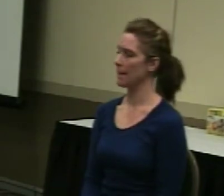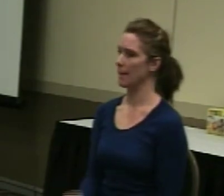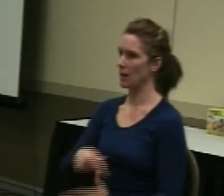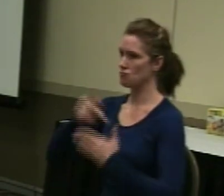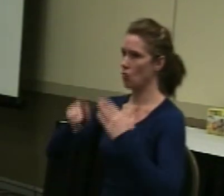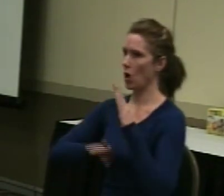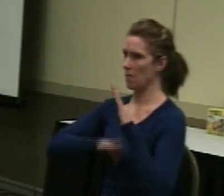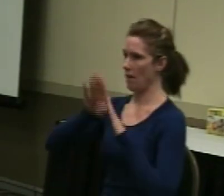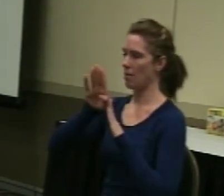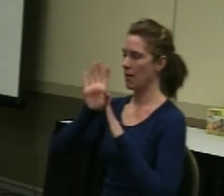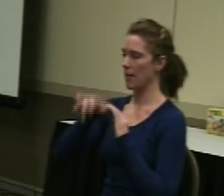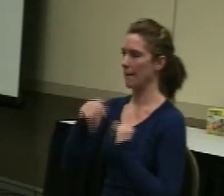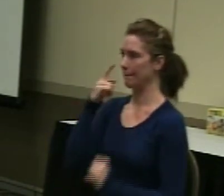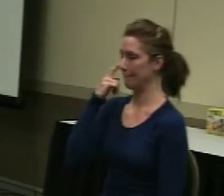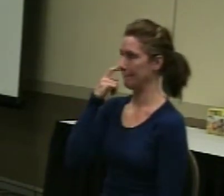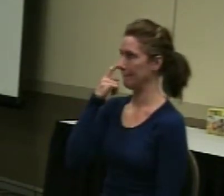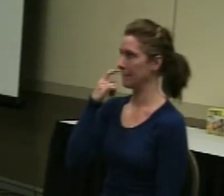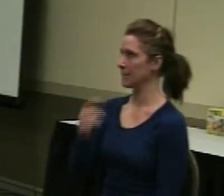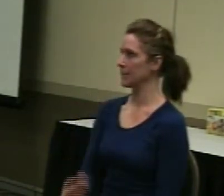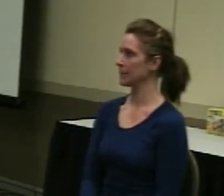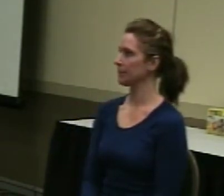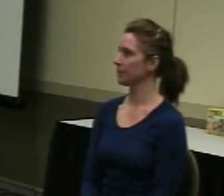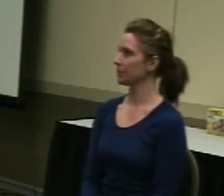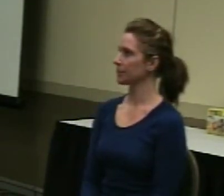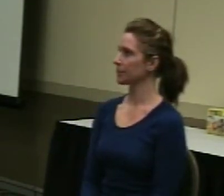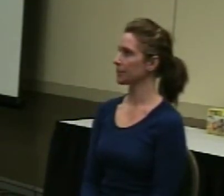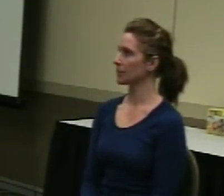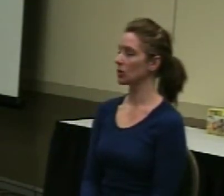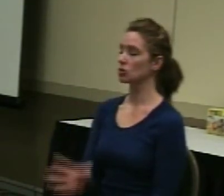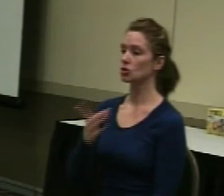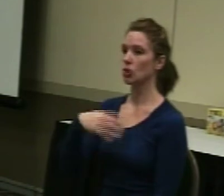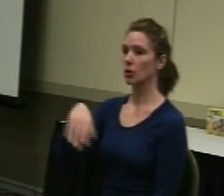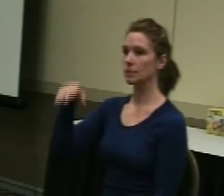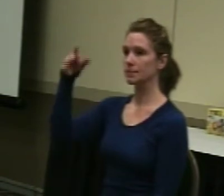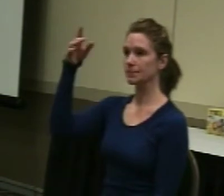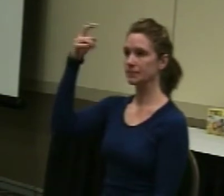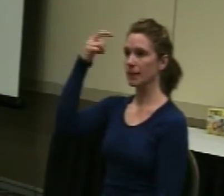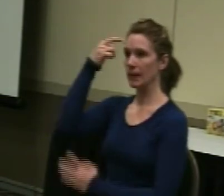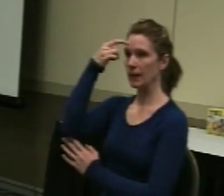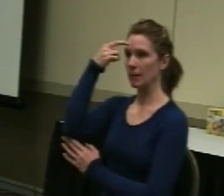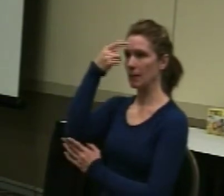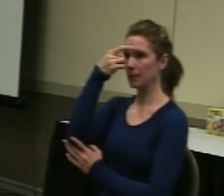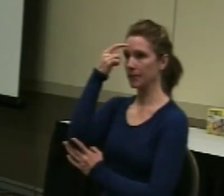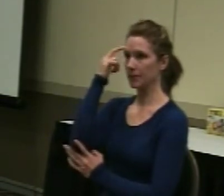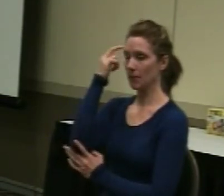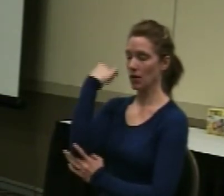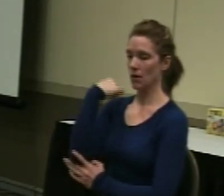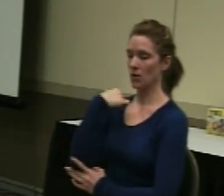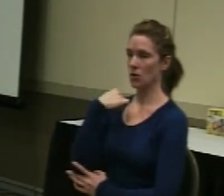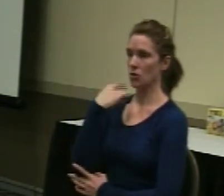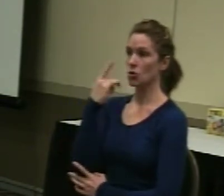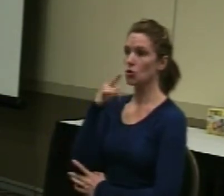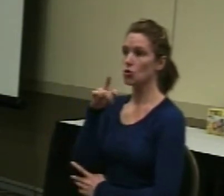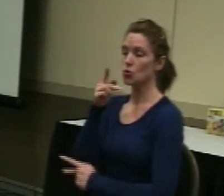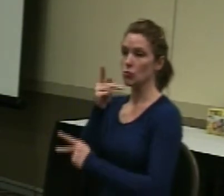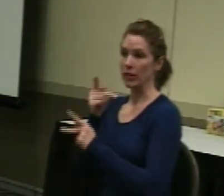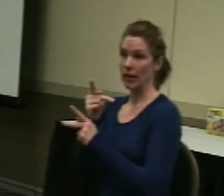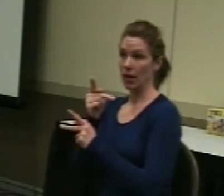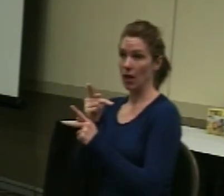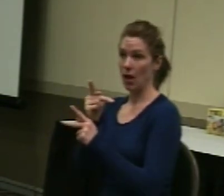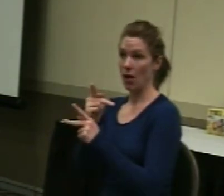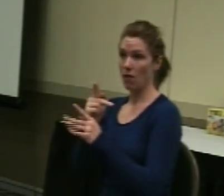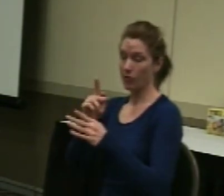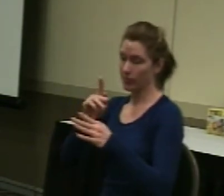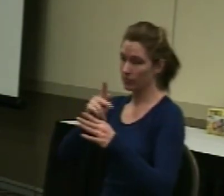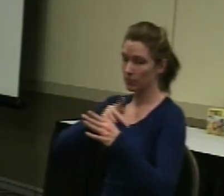So, therefore, keep in your minds as you deal with the kinds of professional decision making